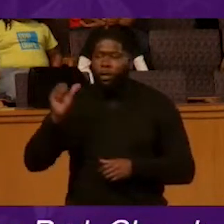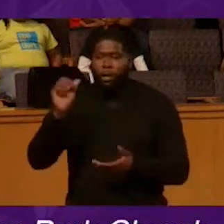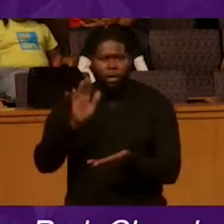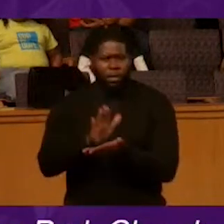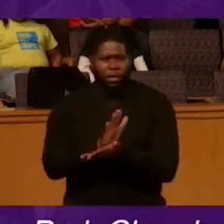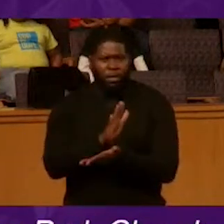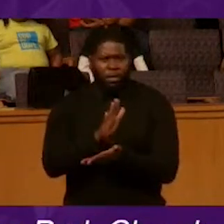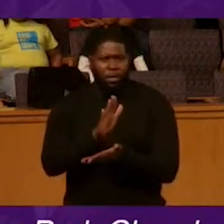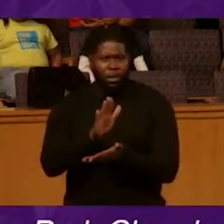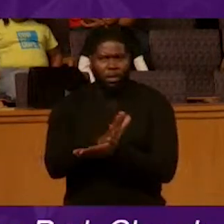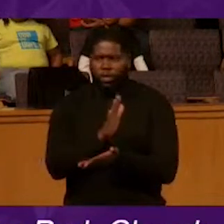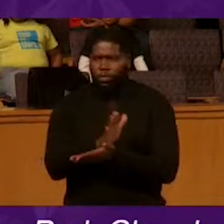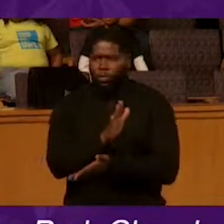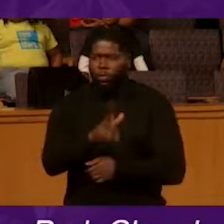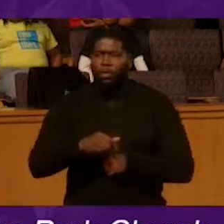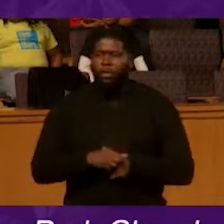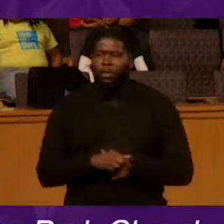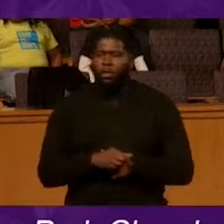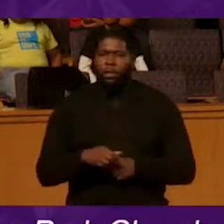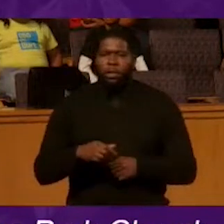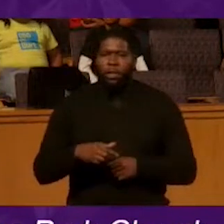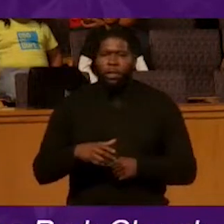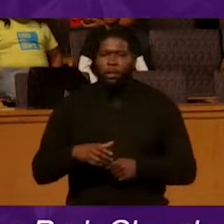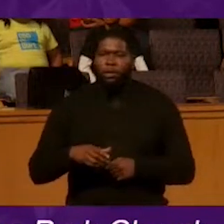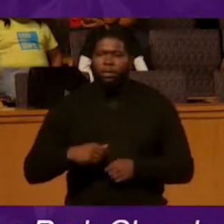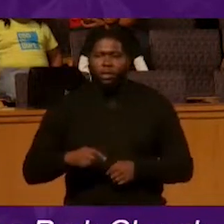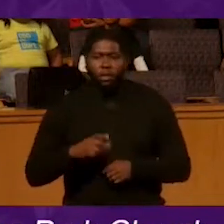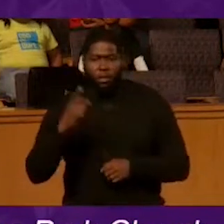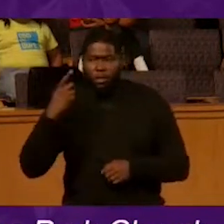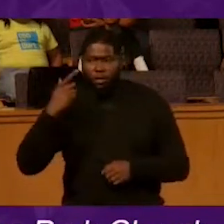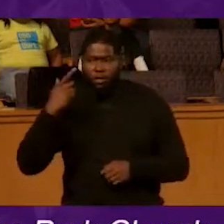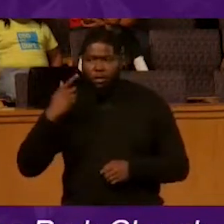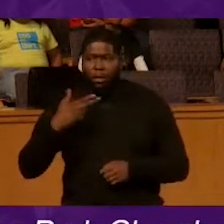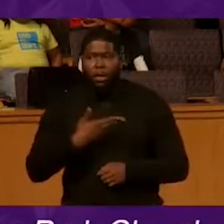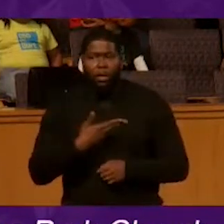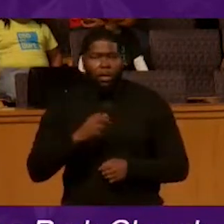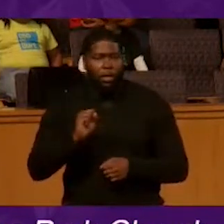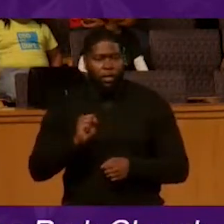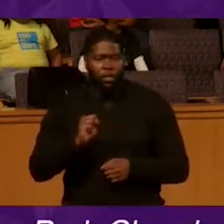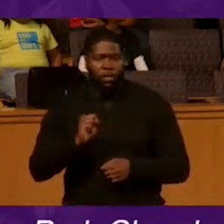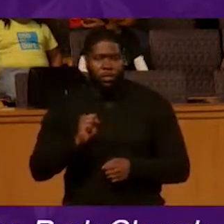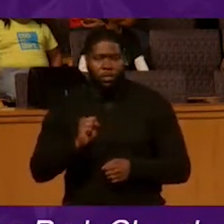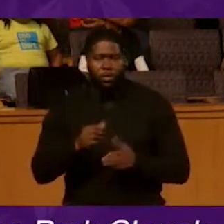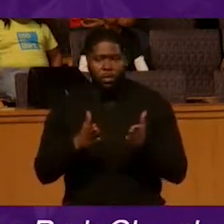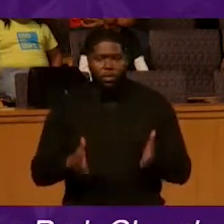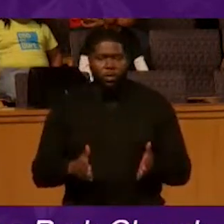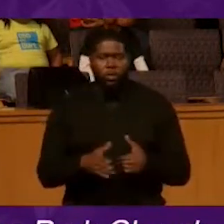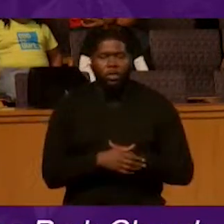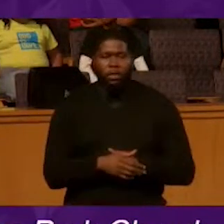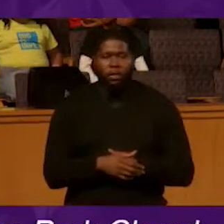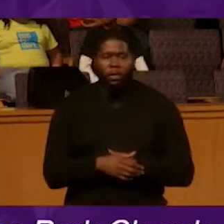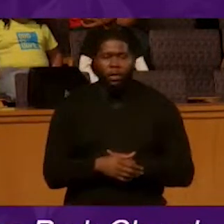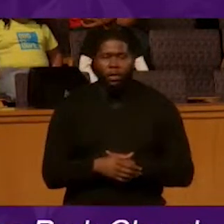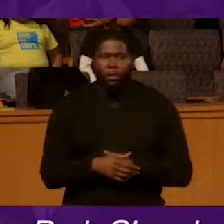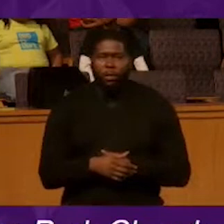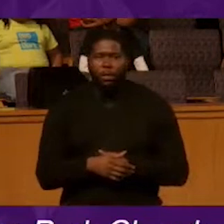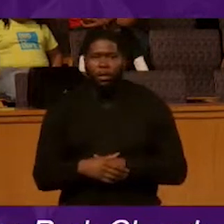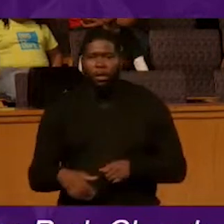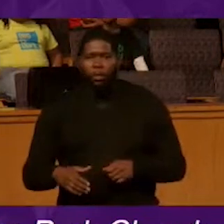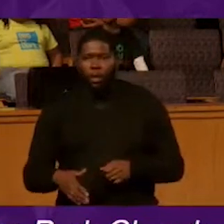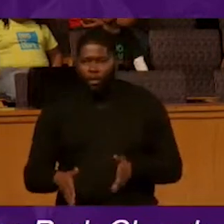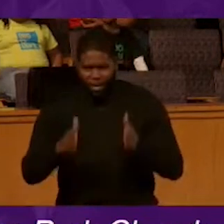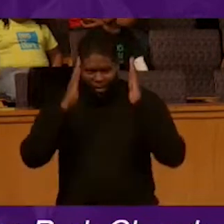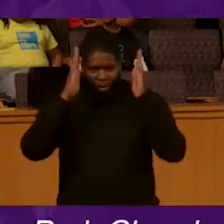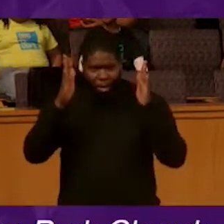have a student who's in high school, all right, so this is for you. All right, so our High Schoolers in Christ ministry will have an